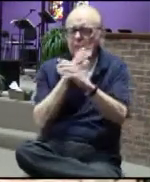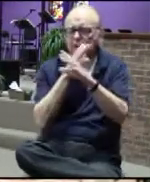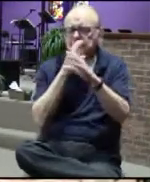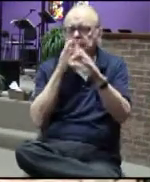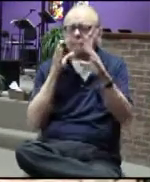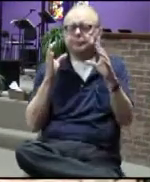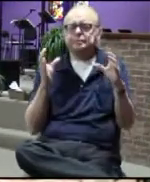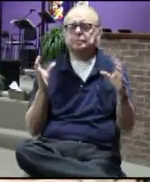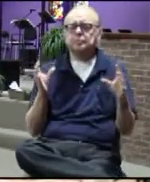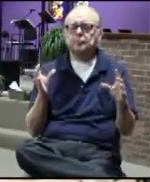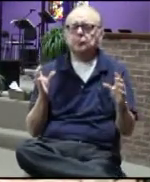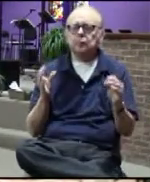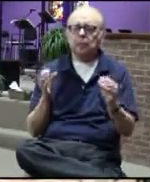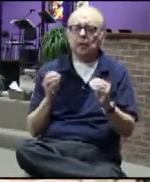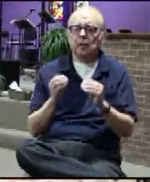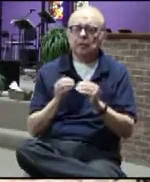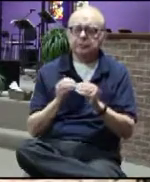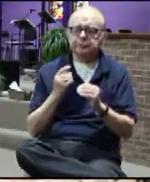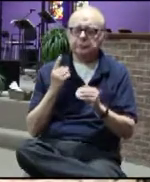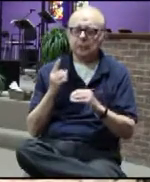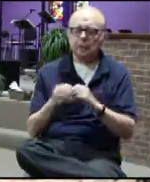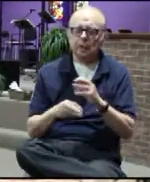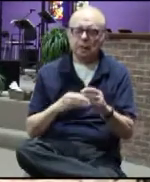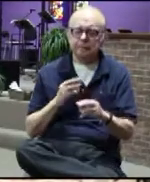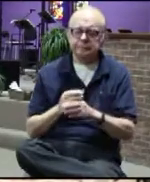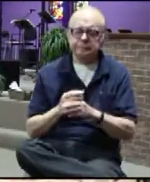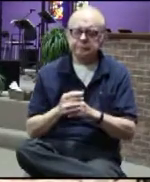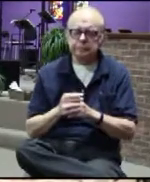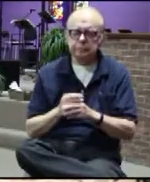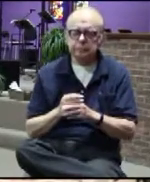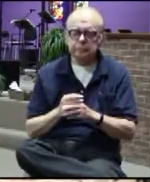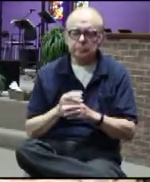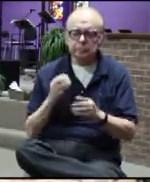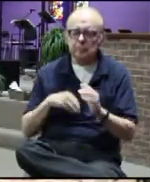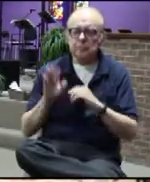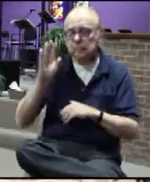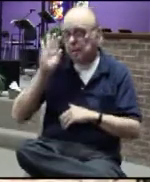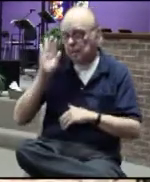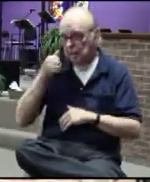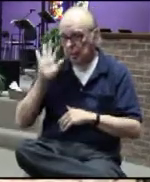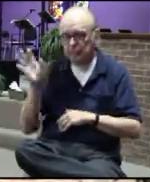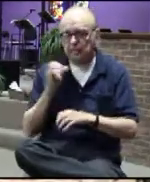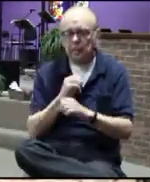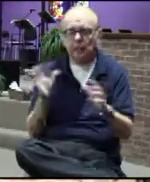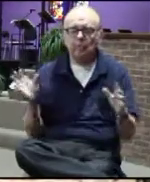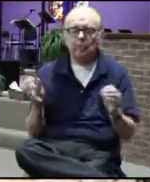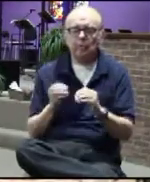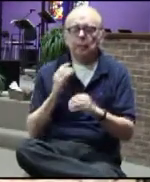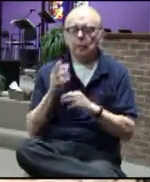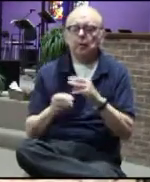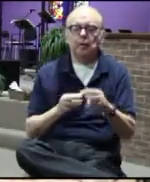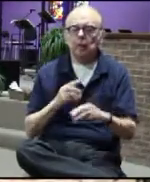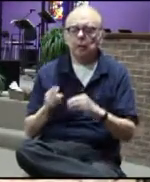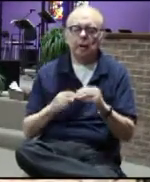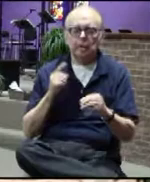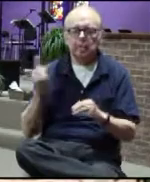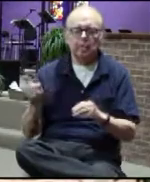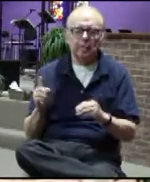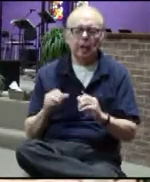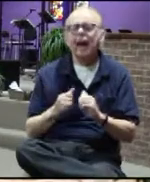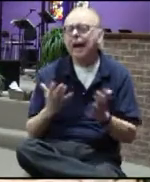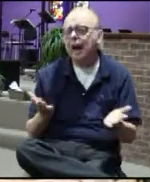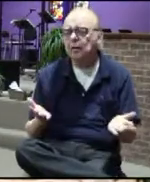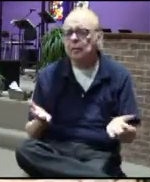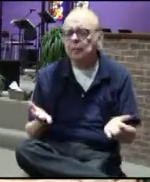more for the world in his imagination. He imagined more for the world around him and how